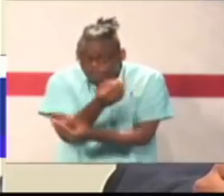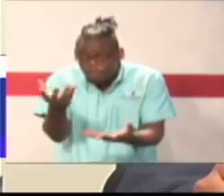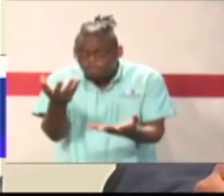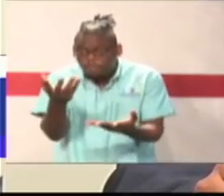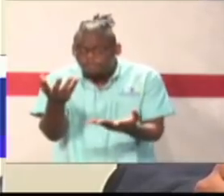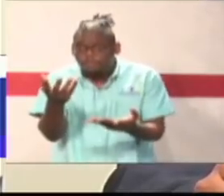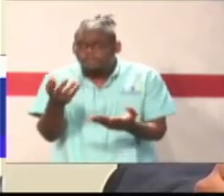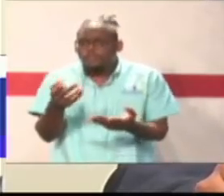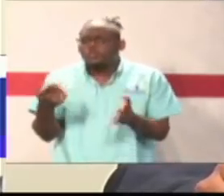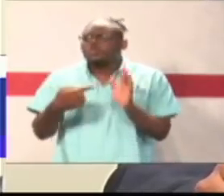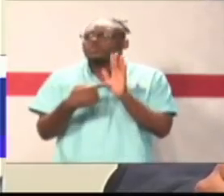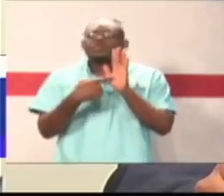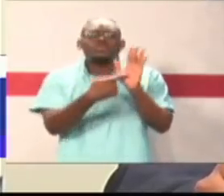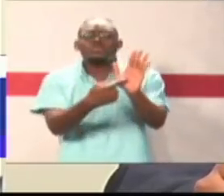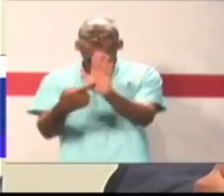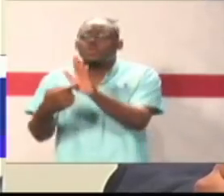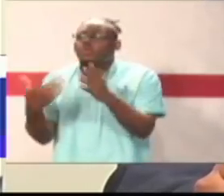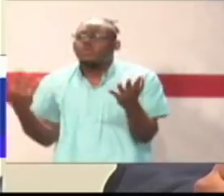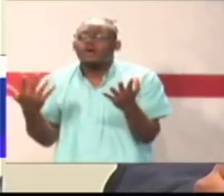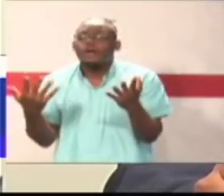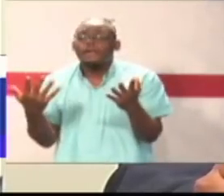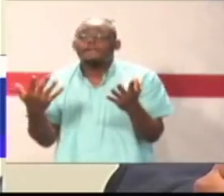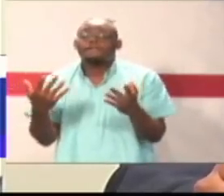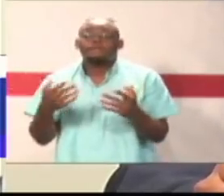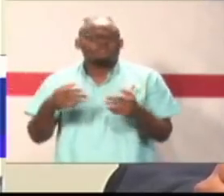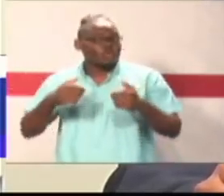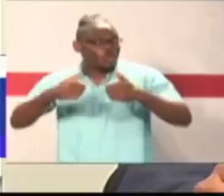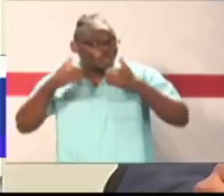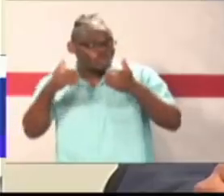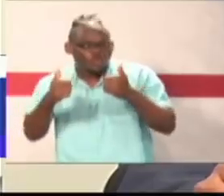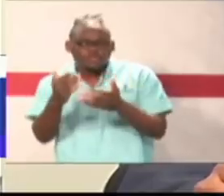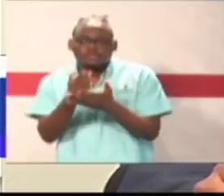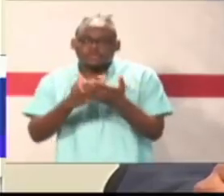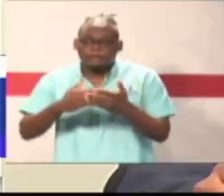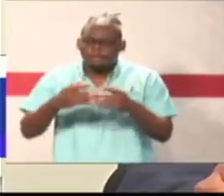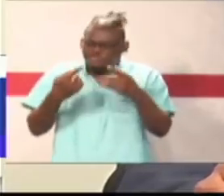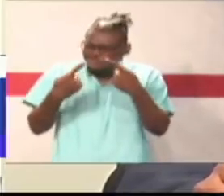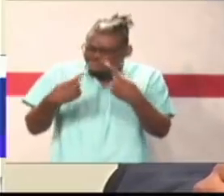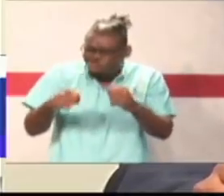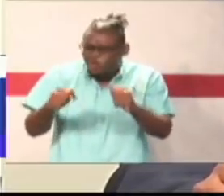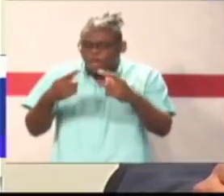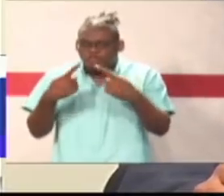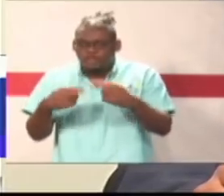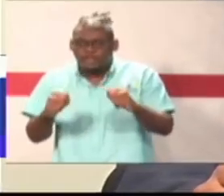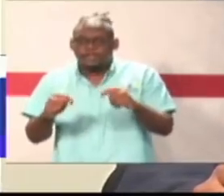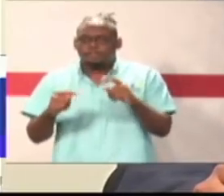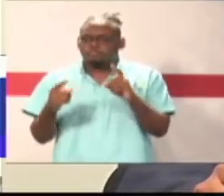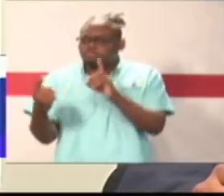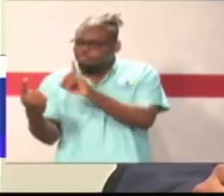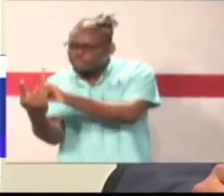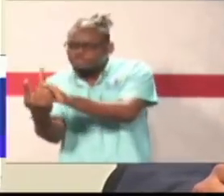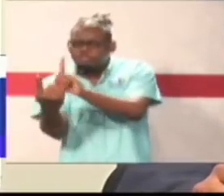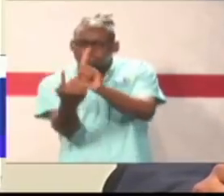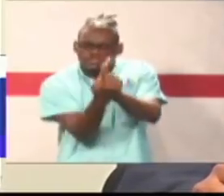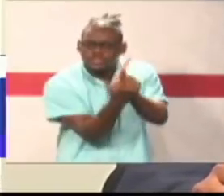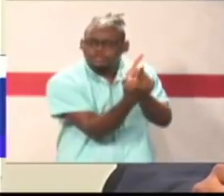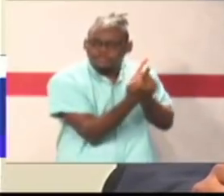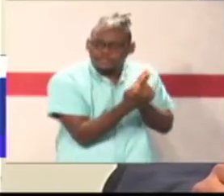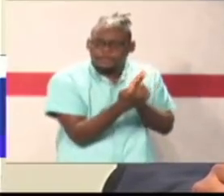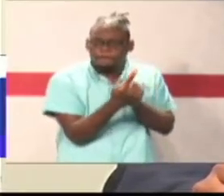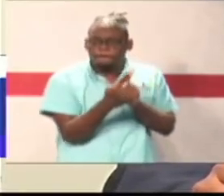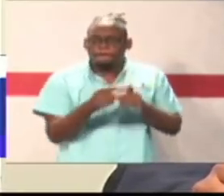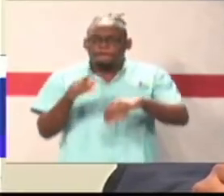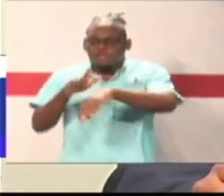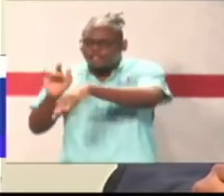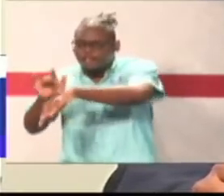populations that we are trying to reach to get vaccinated. Because when